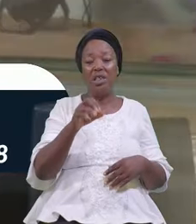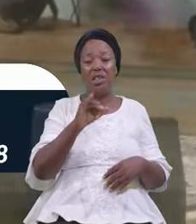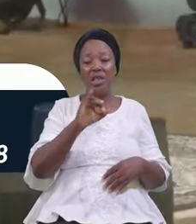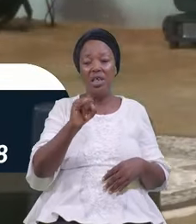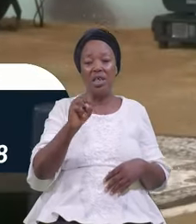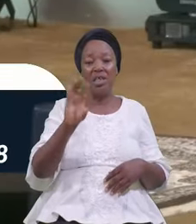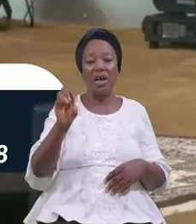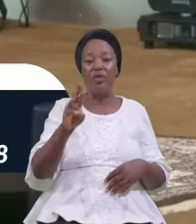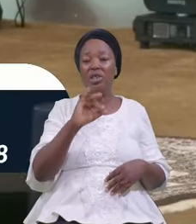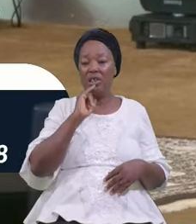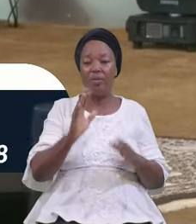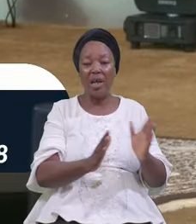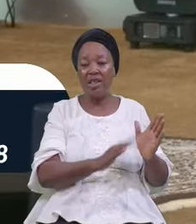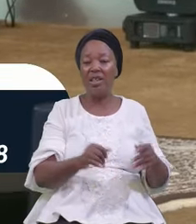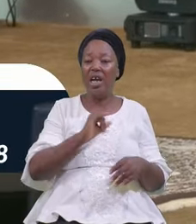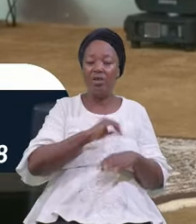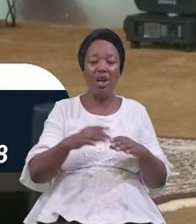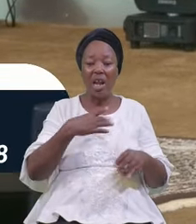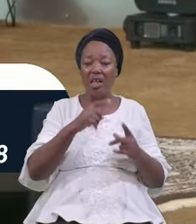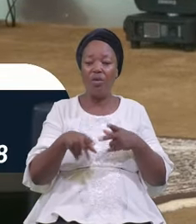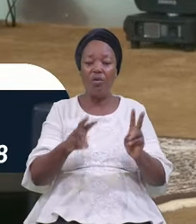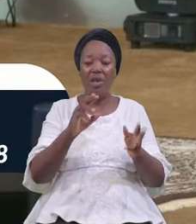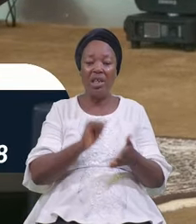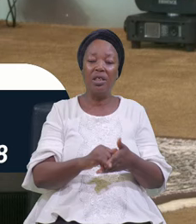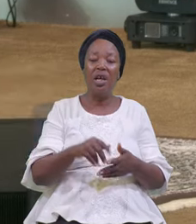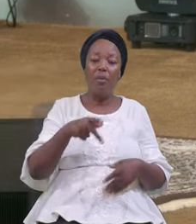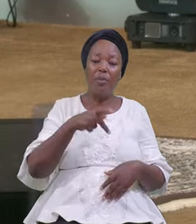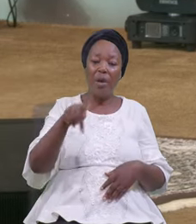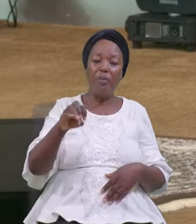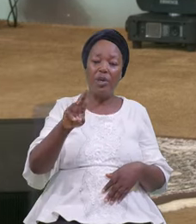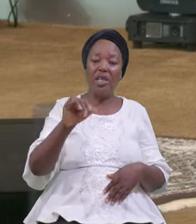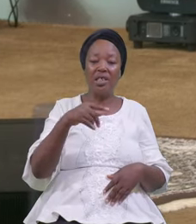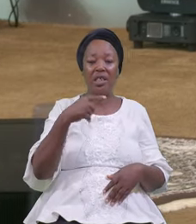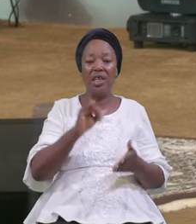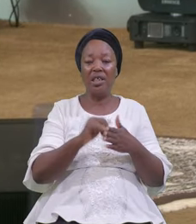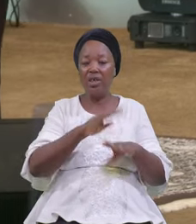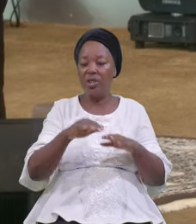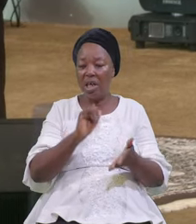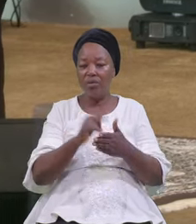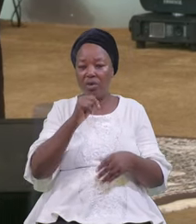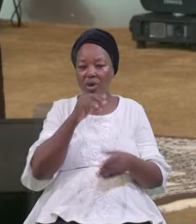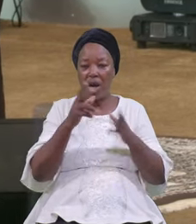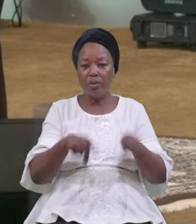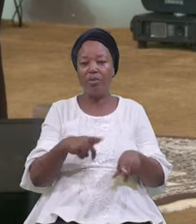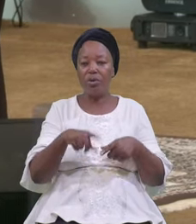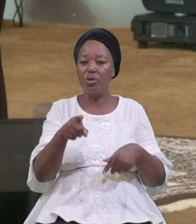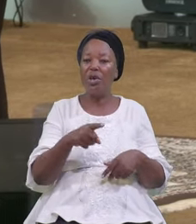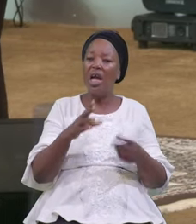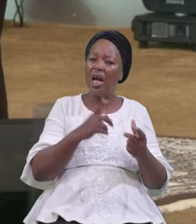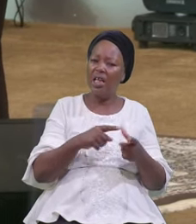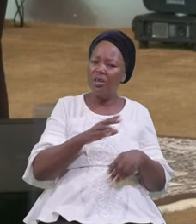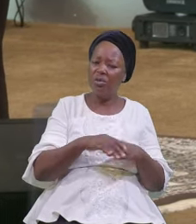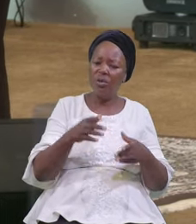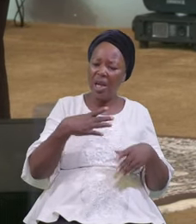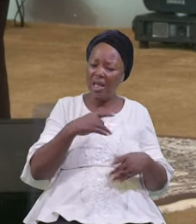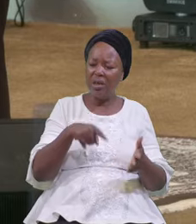I don't like the way Peter spoke and said, that will not happen to you. I don't like the way James and John, after these